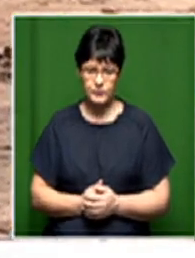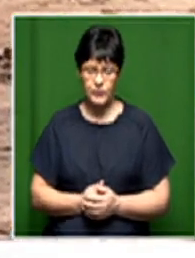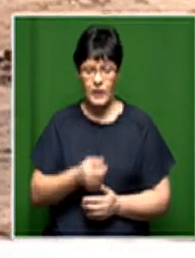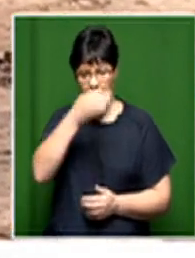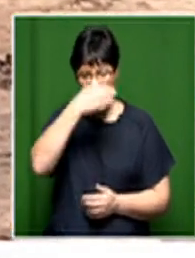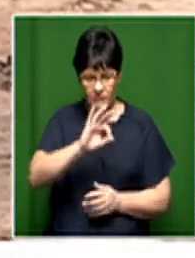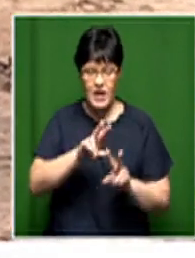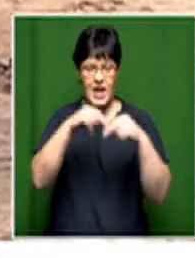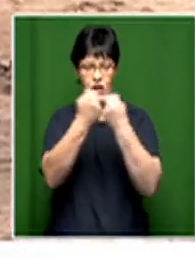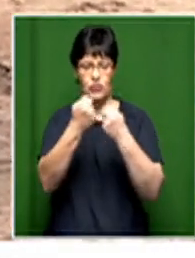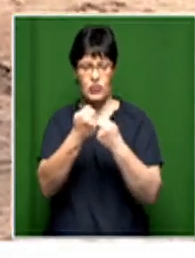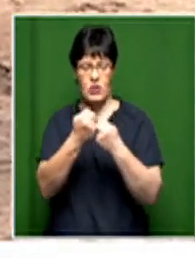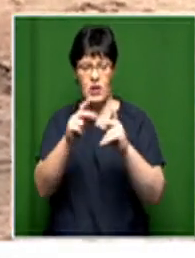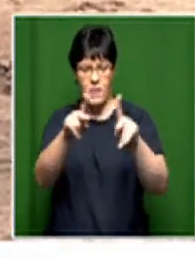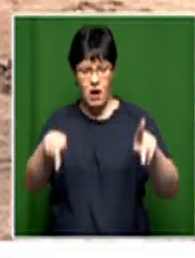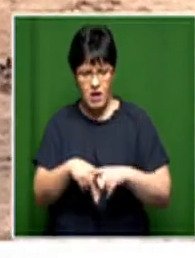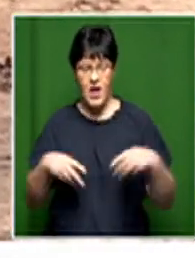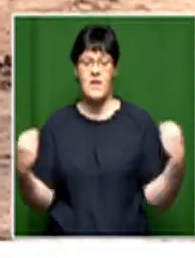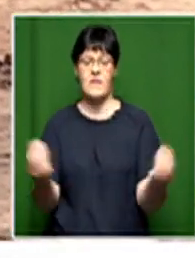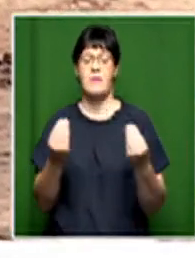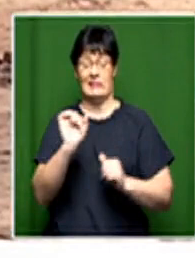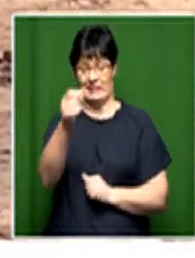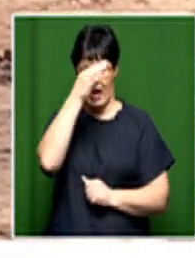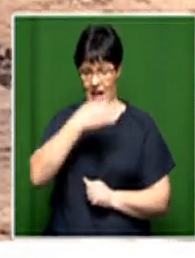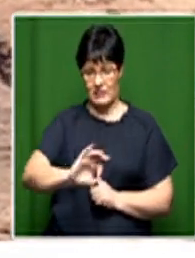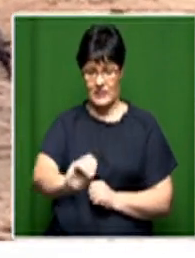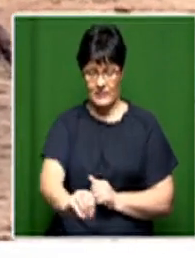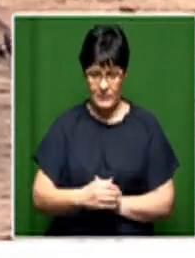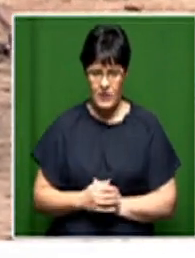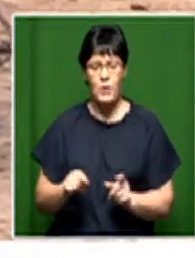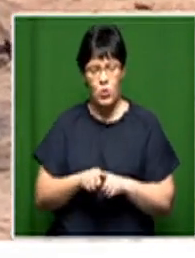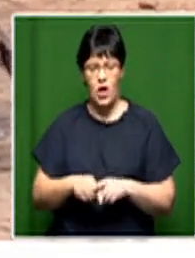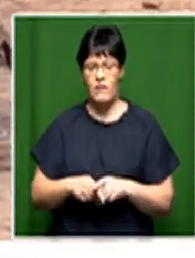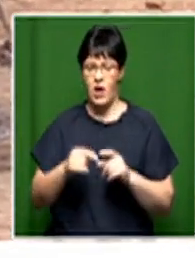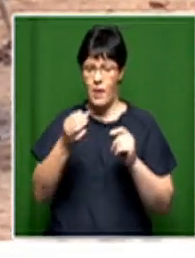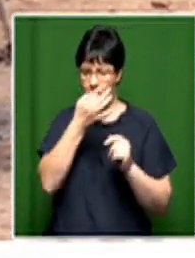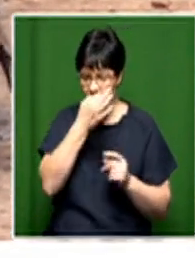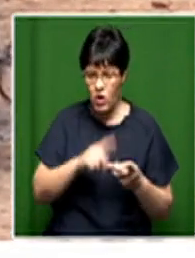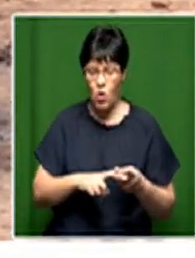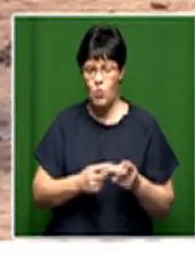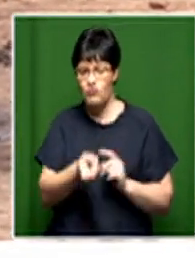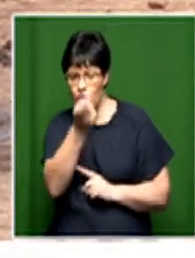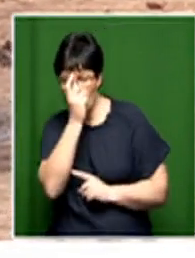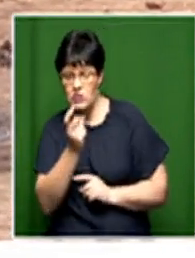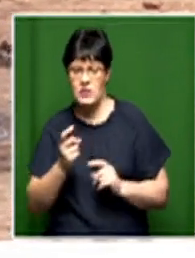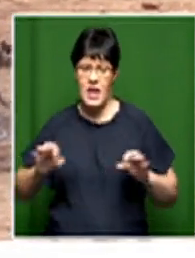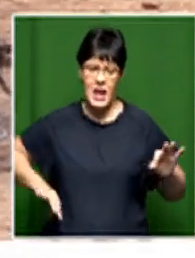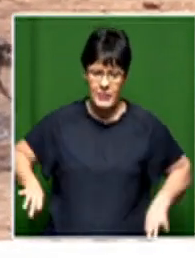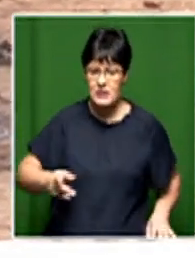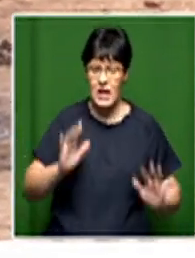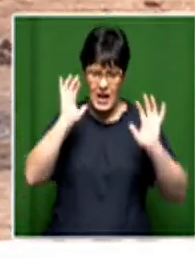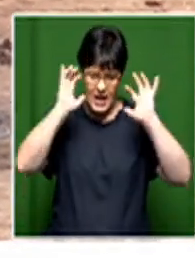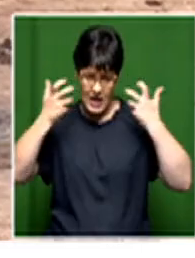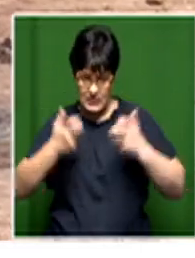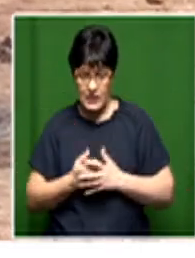Addo Elephant National Park is famous for its elephants, but it also has buffalo, rhinoceros, leopard and lion,